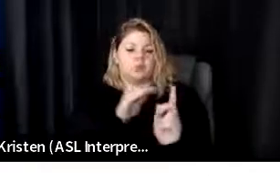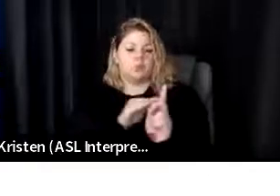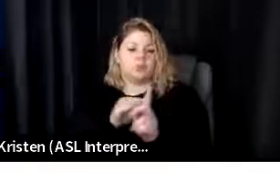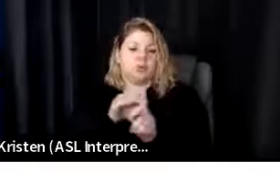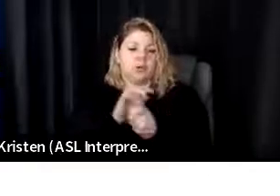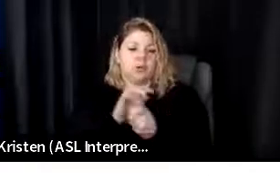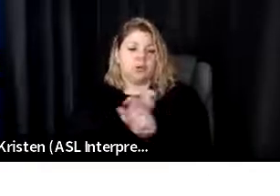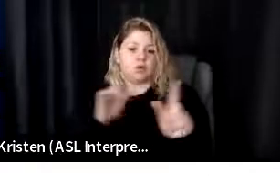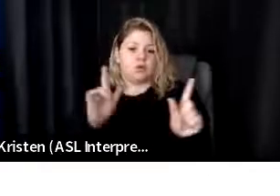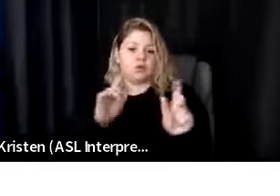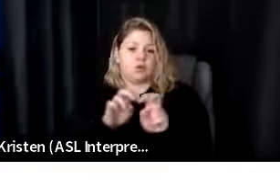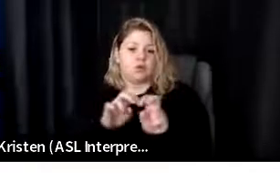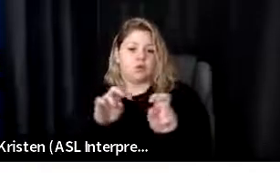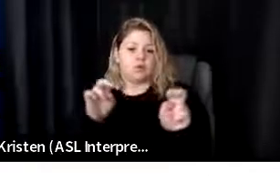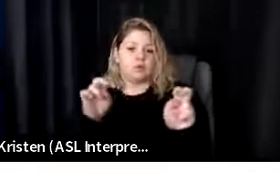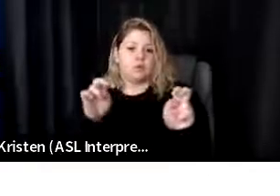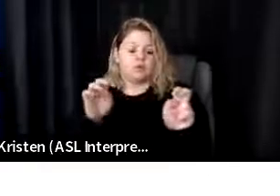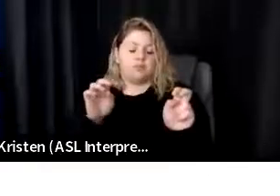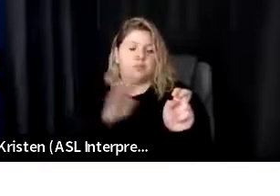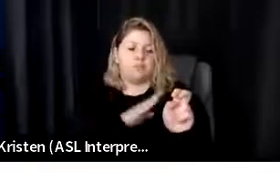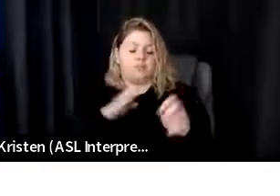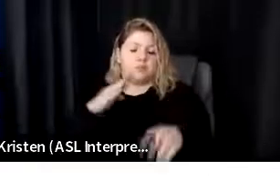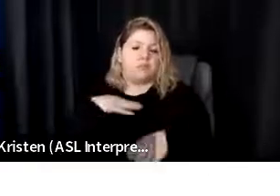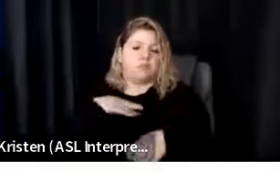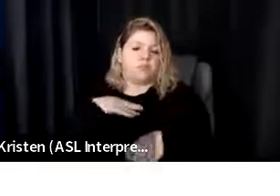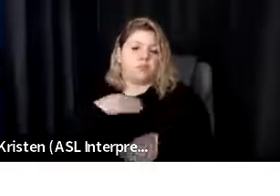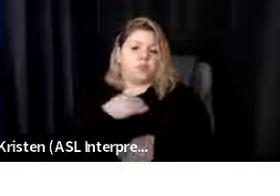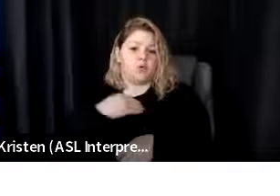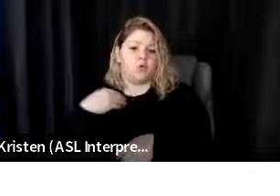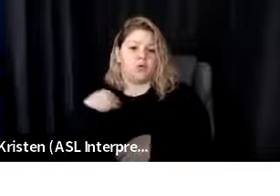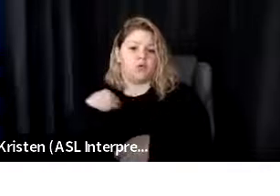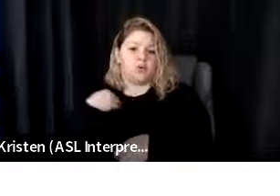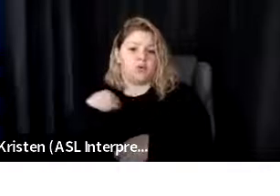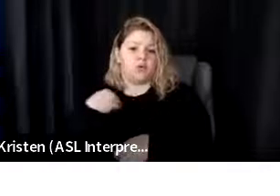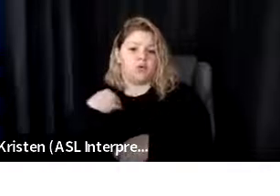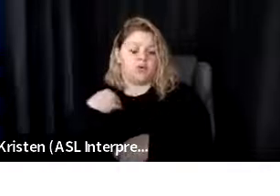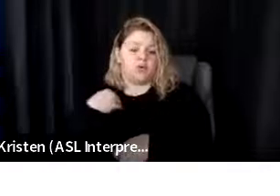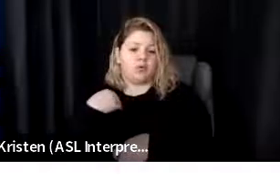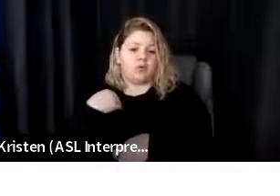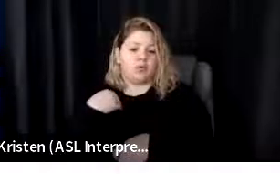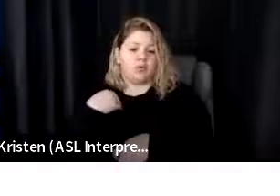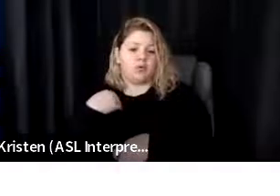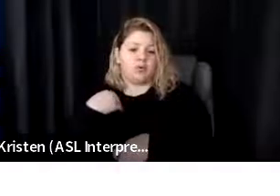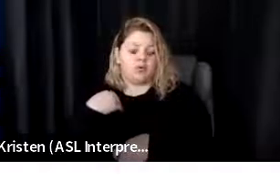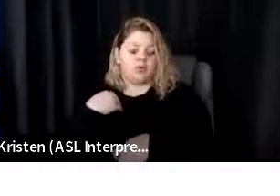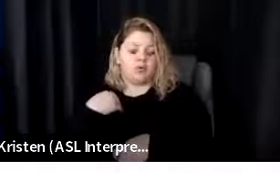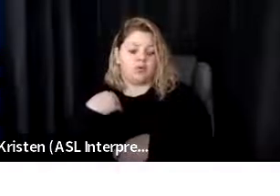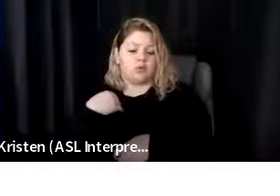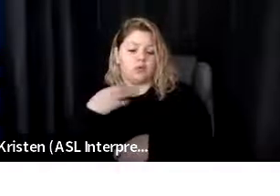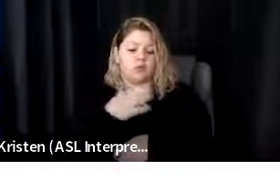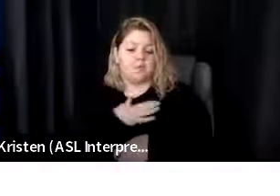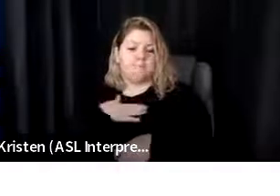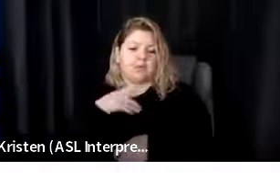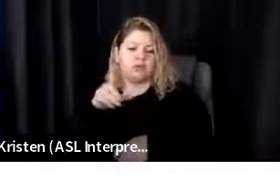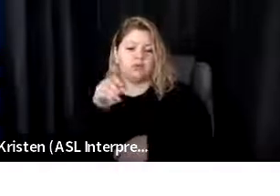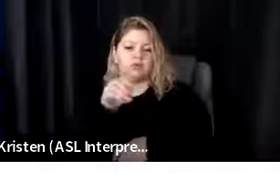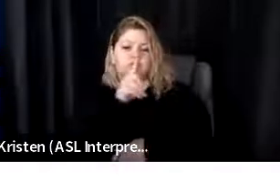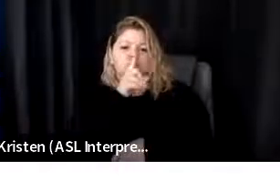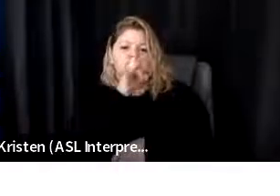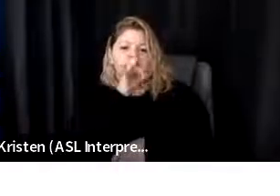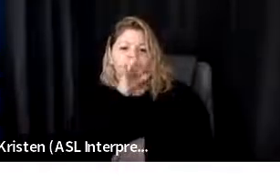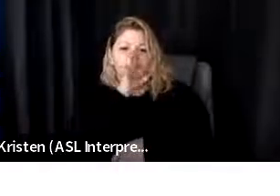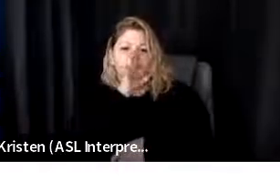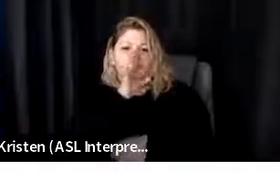and, all of our board members and other speakers. Please speak one at a time